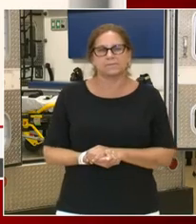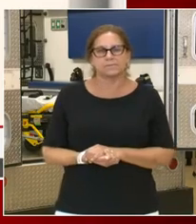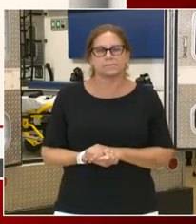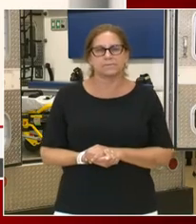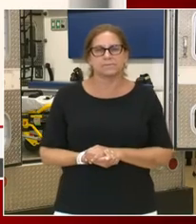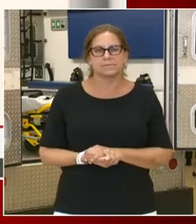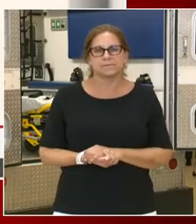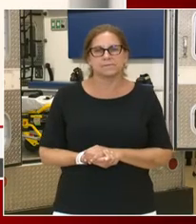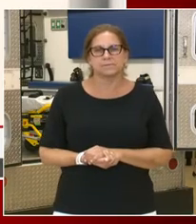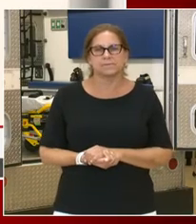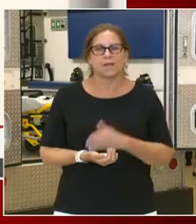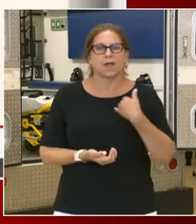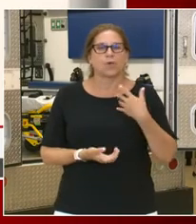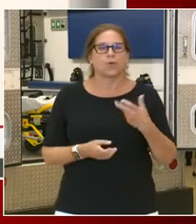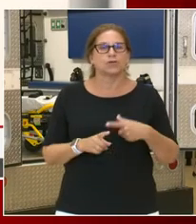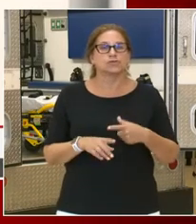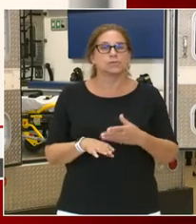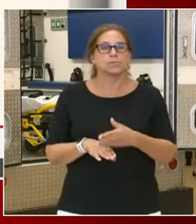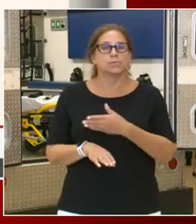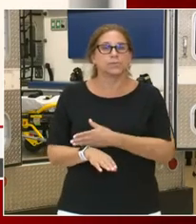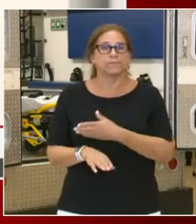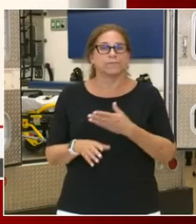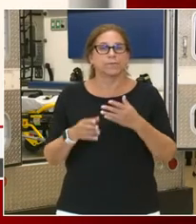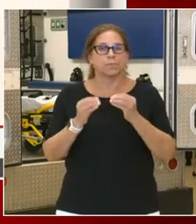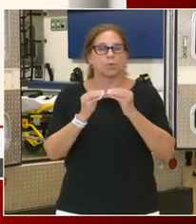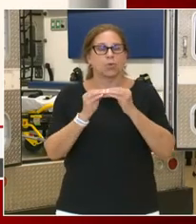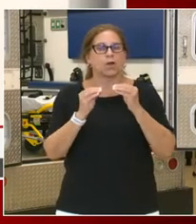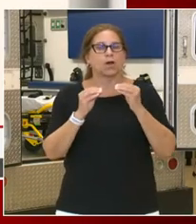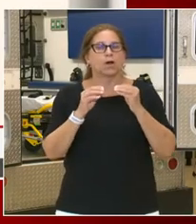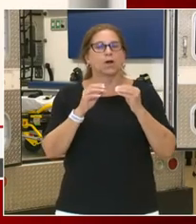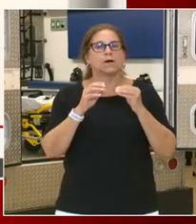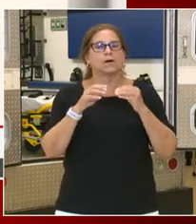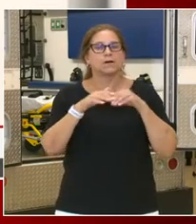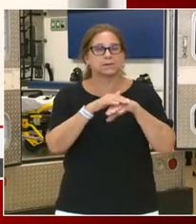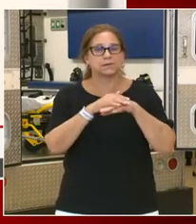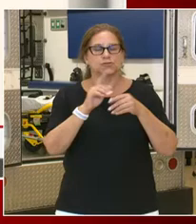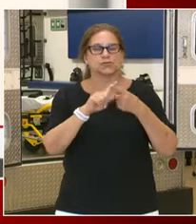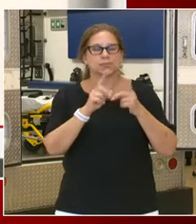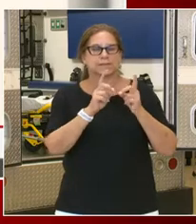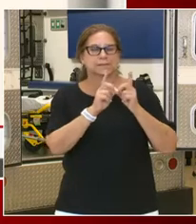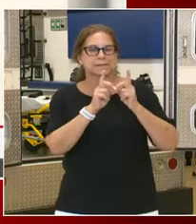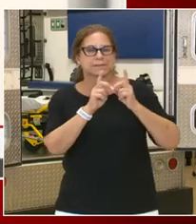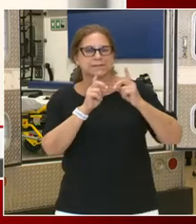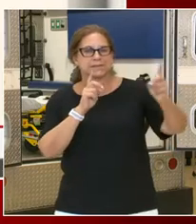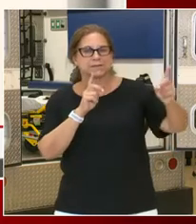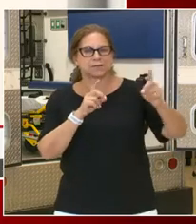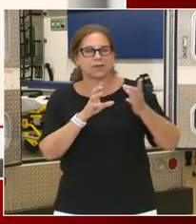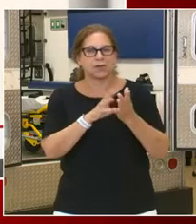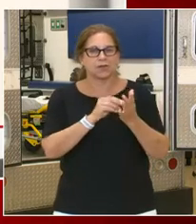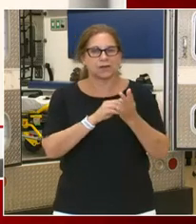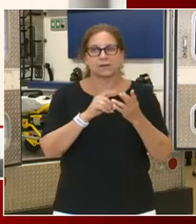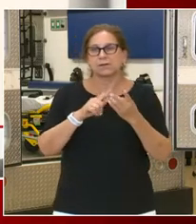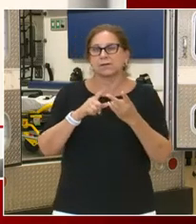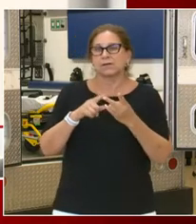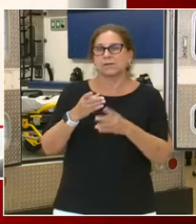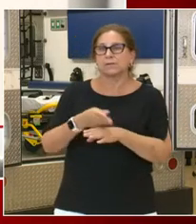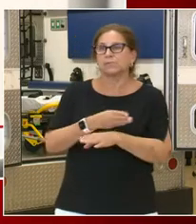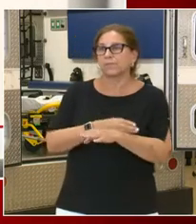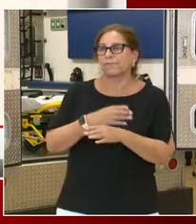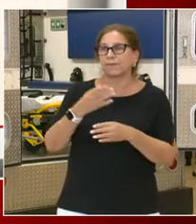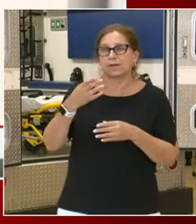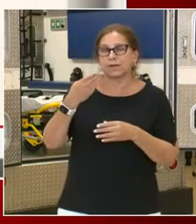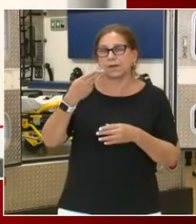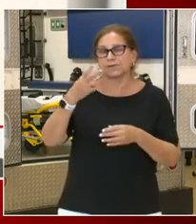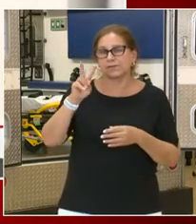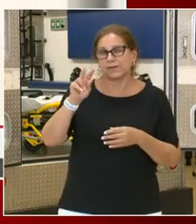even as we return to in person. And I do want to make a special note that even for those students who may have medical conditions that require them to